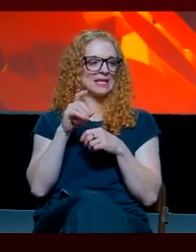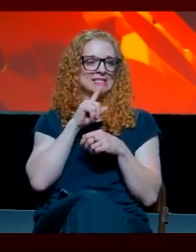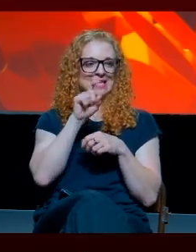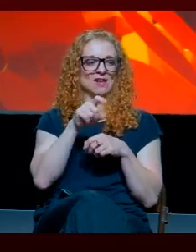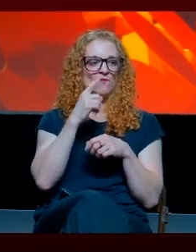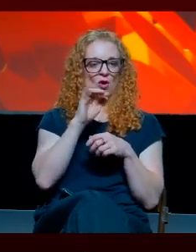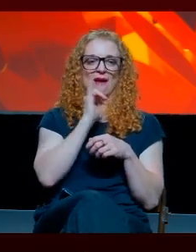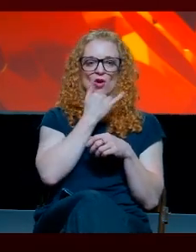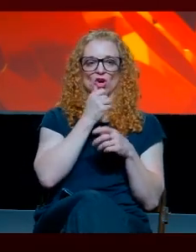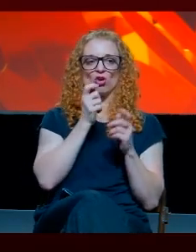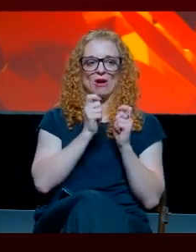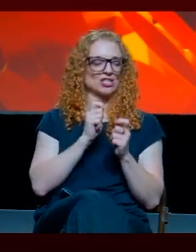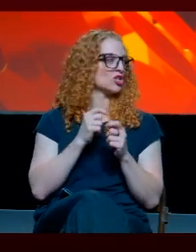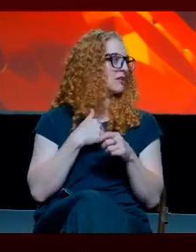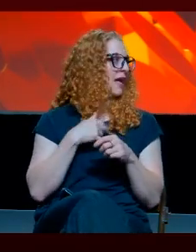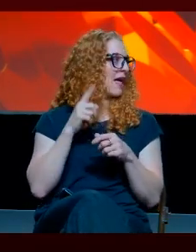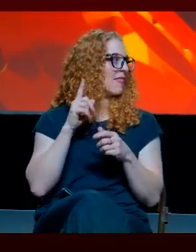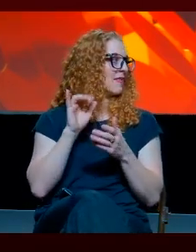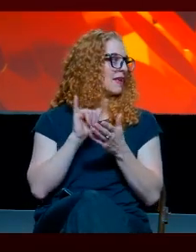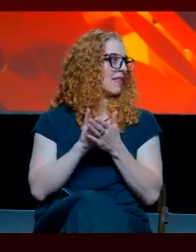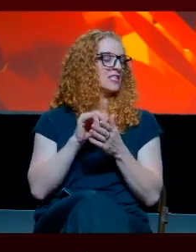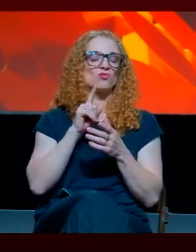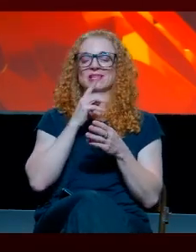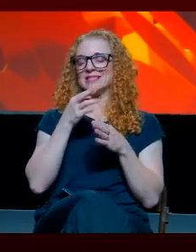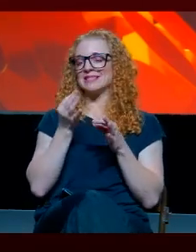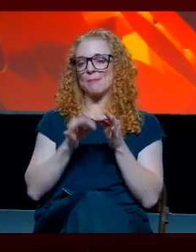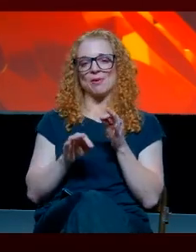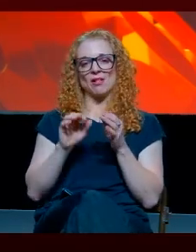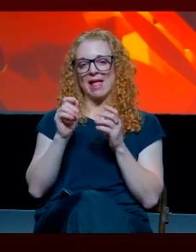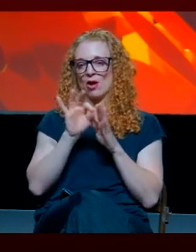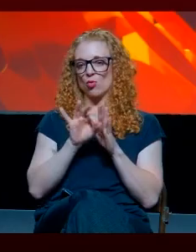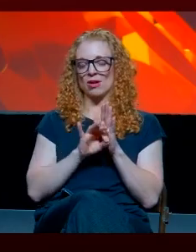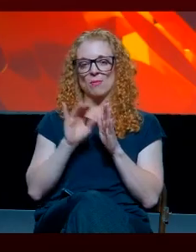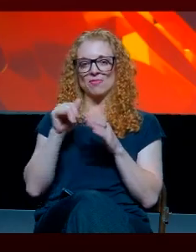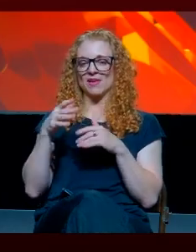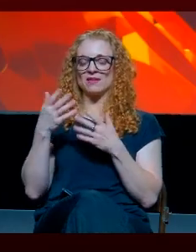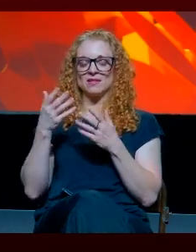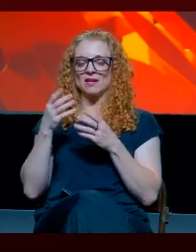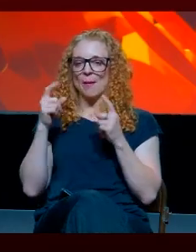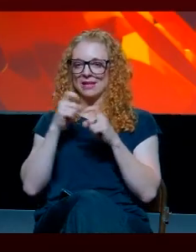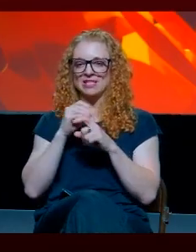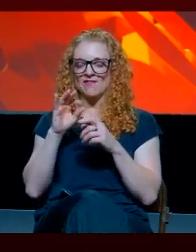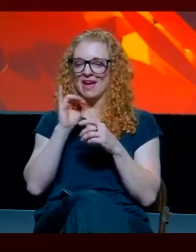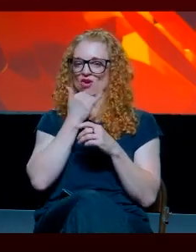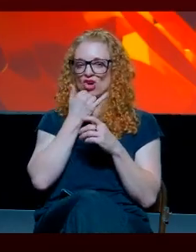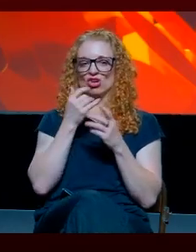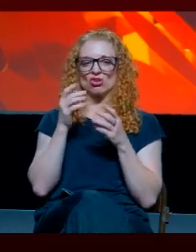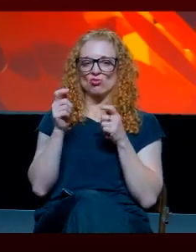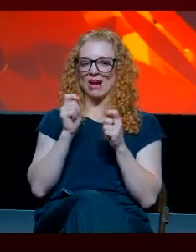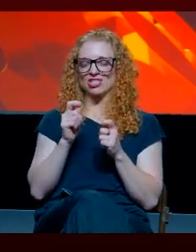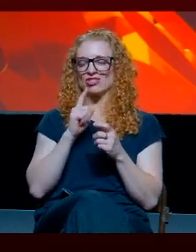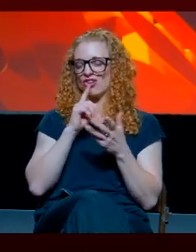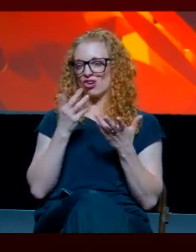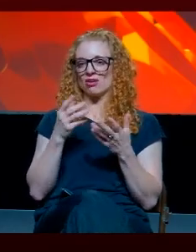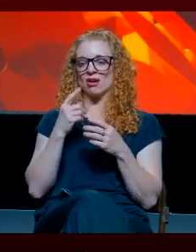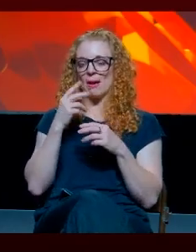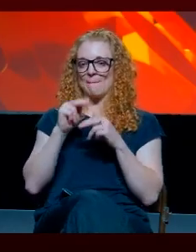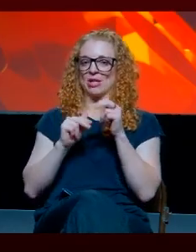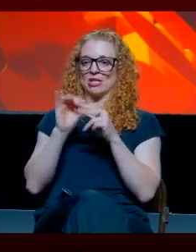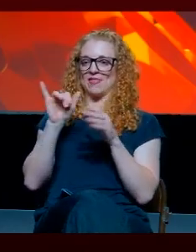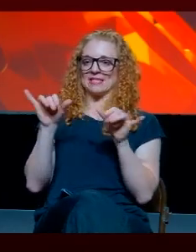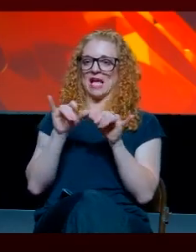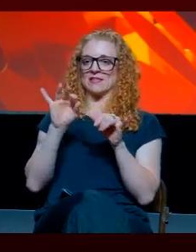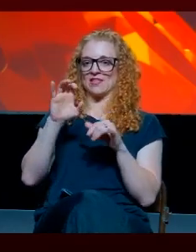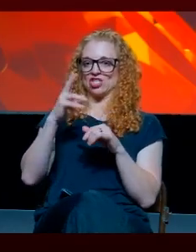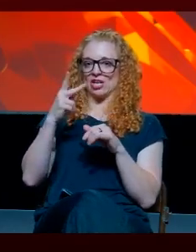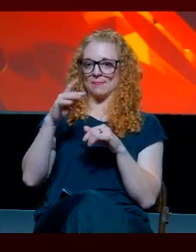error correction. Error correction is a very simple algorithm. The overhead and complexities of error correction are in building the size of the chips